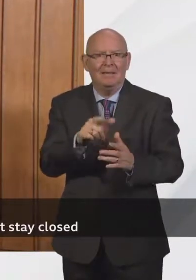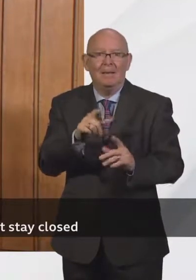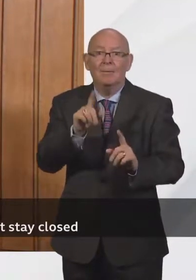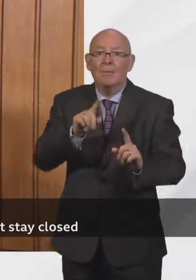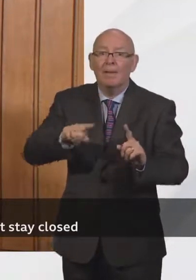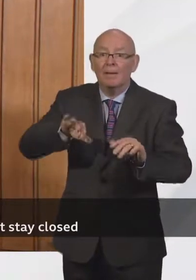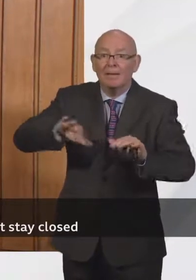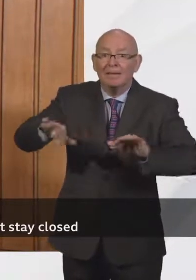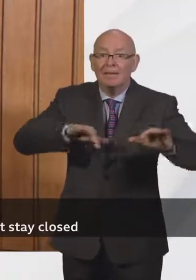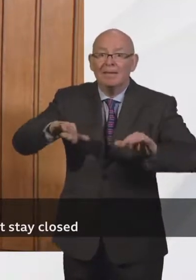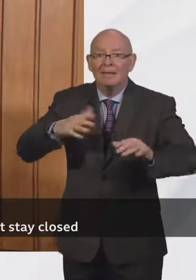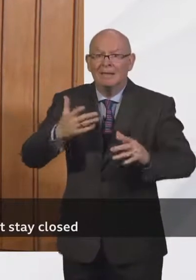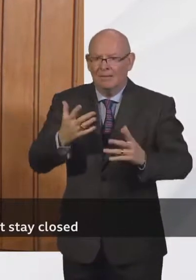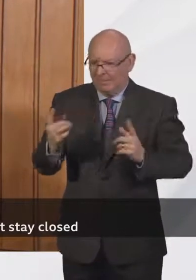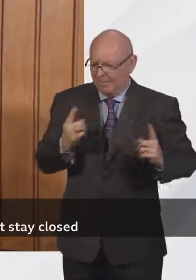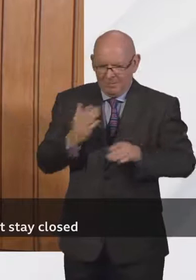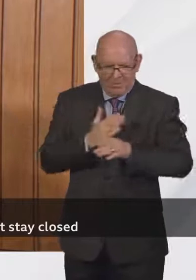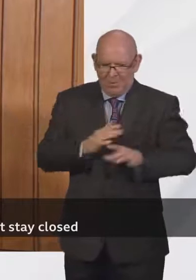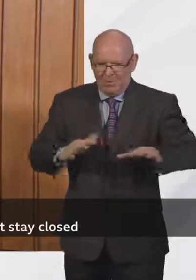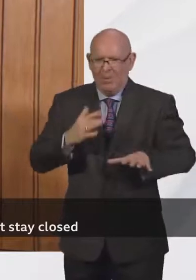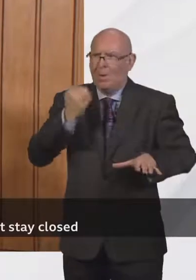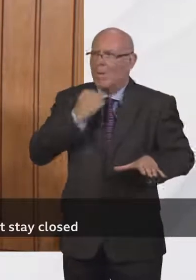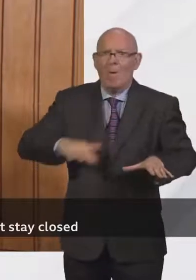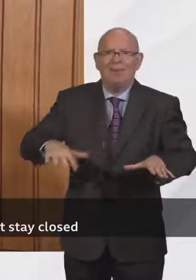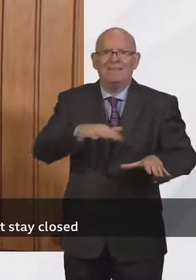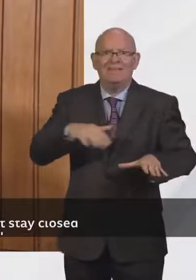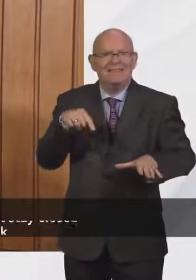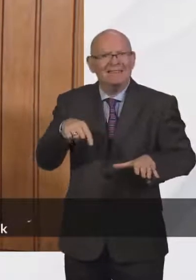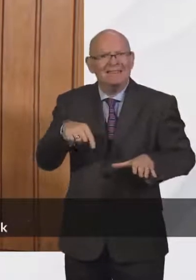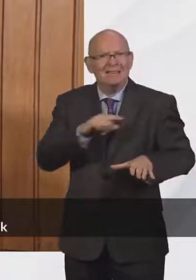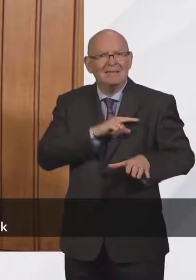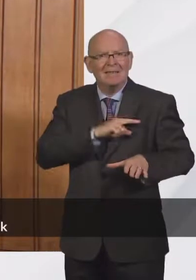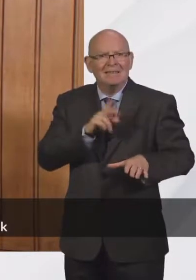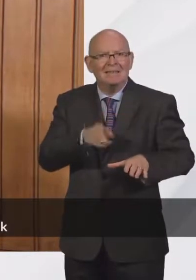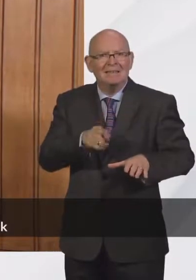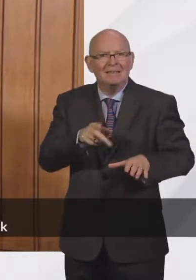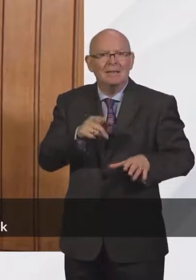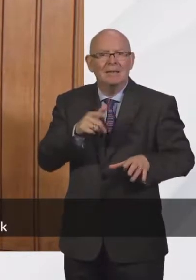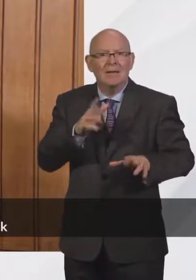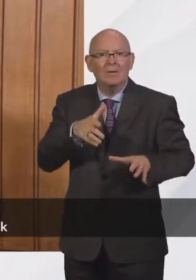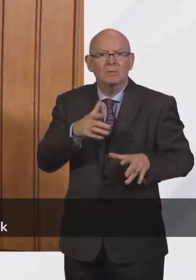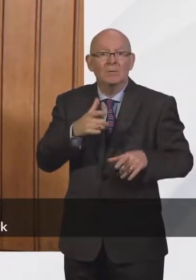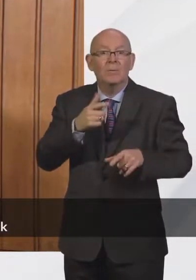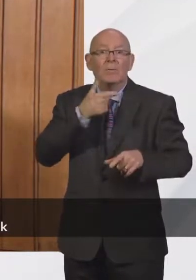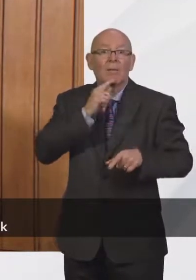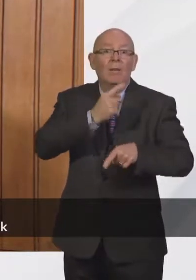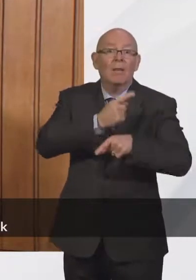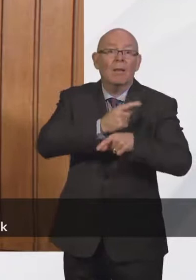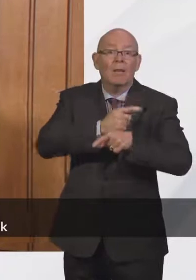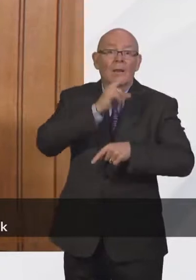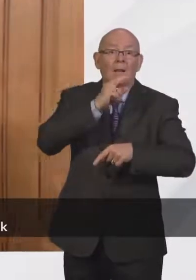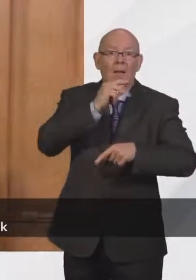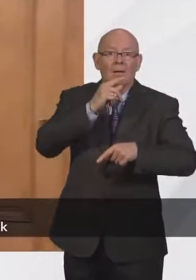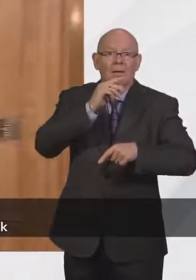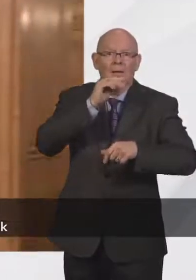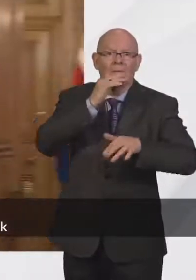is rather a difficult one in terms of the risk and the behaviours that need to be in place in order to reduce those risks. But Chris, you may want to add to that.